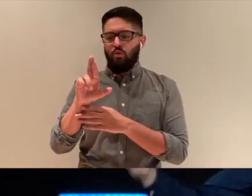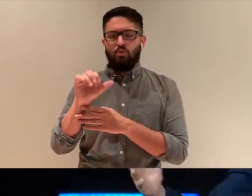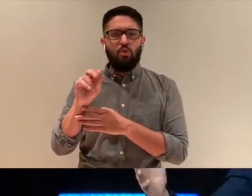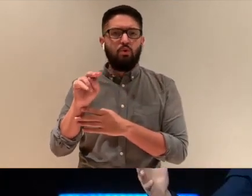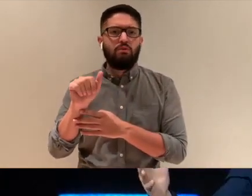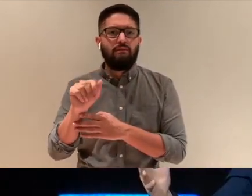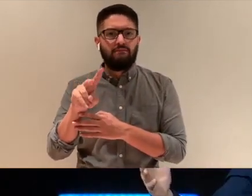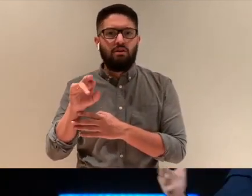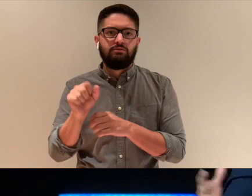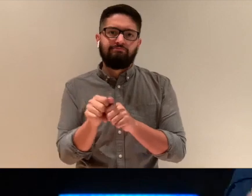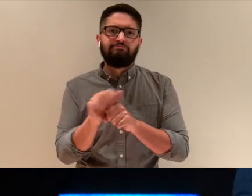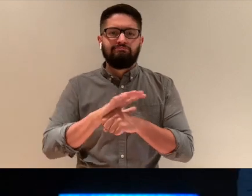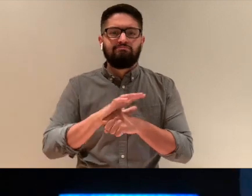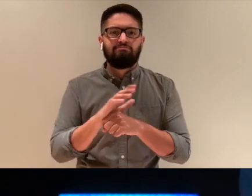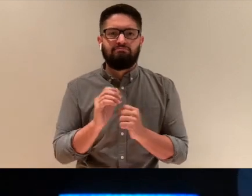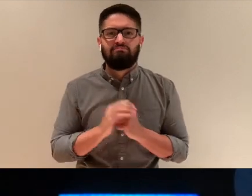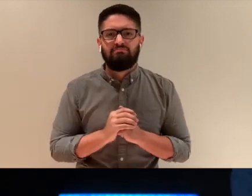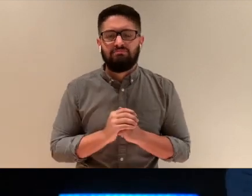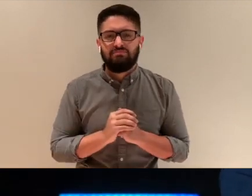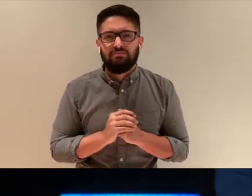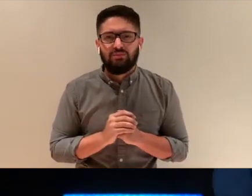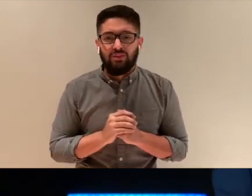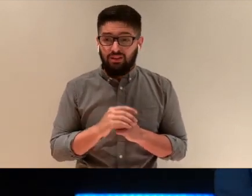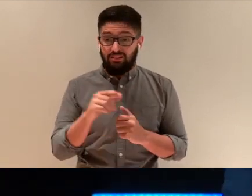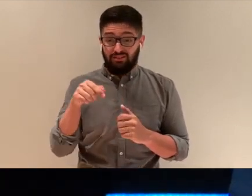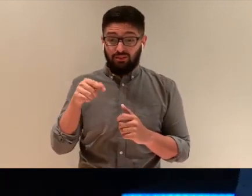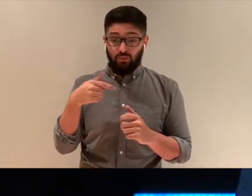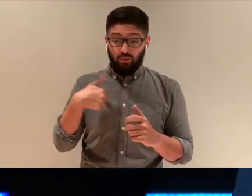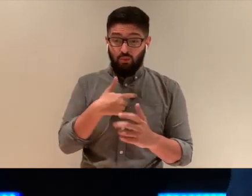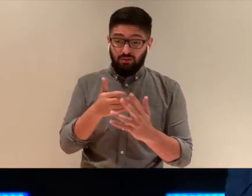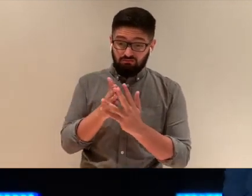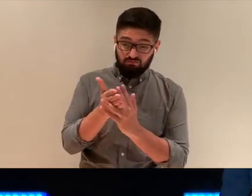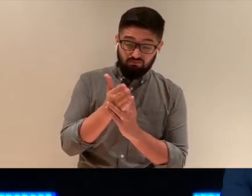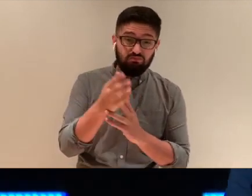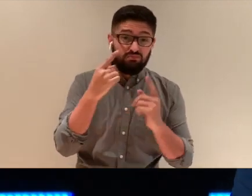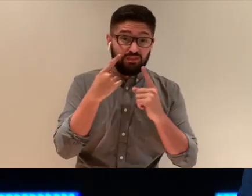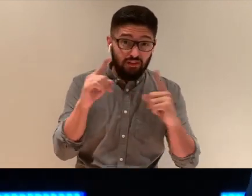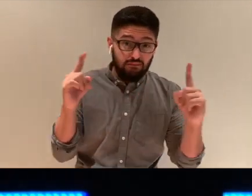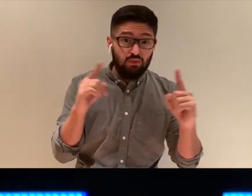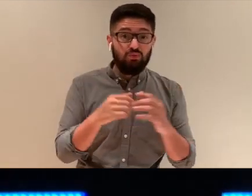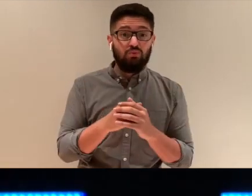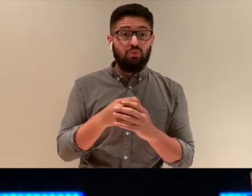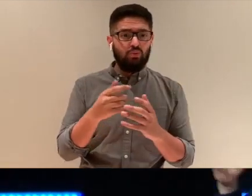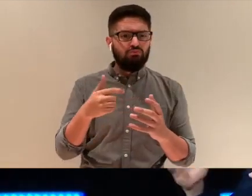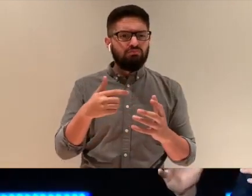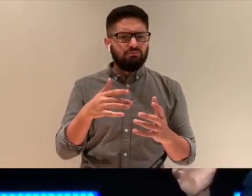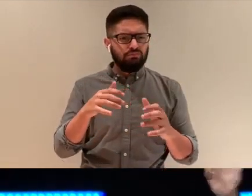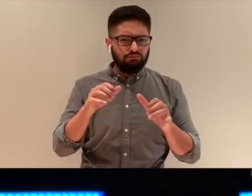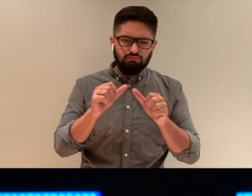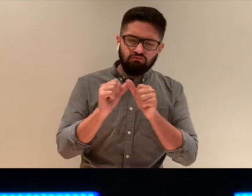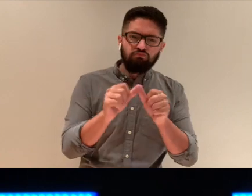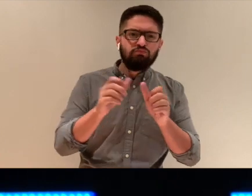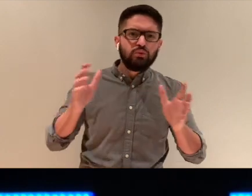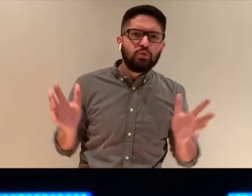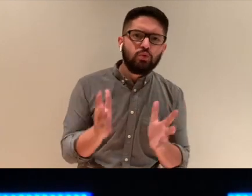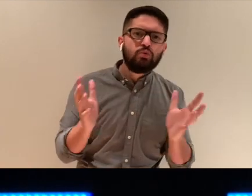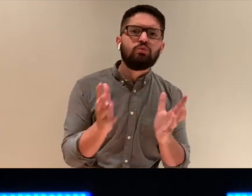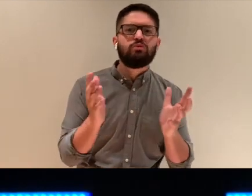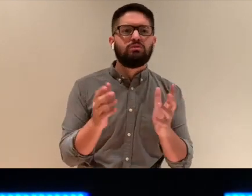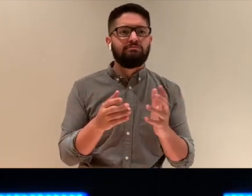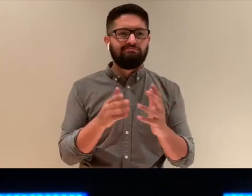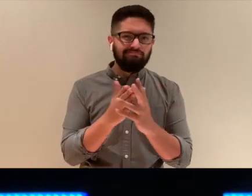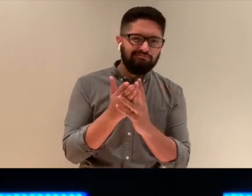the coronavirus, if we are going to go through this season successfully, if we're going to stay encouraged throughout